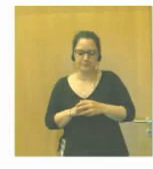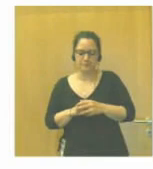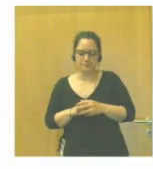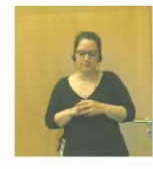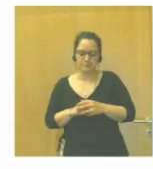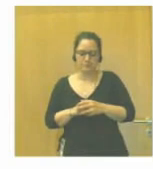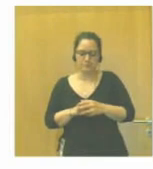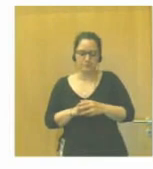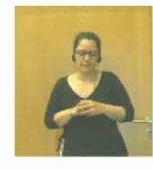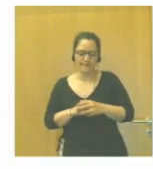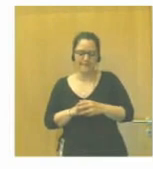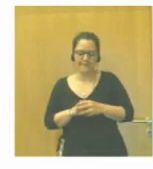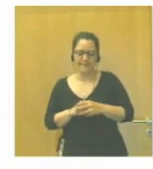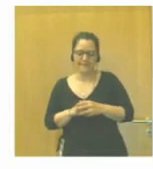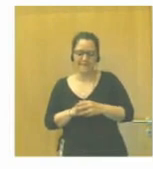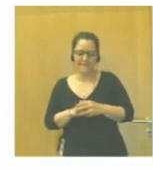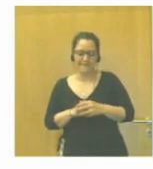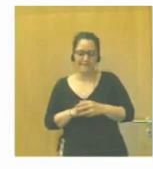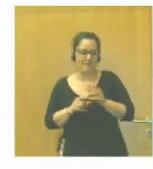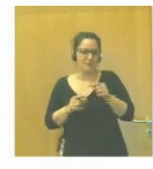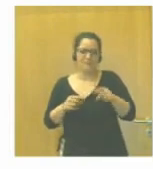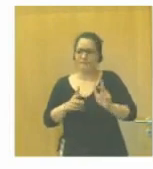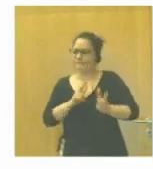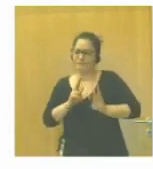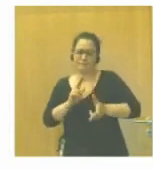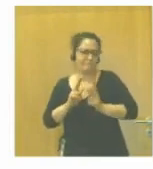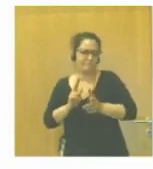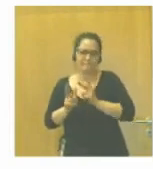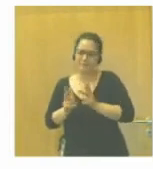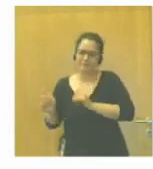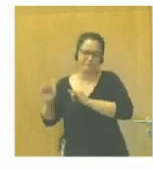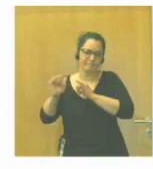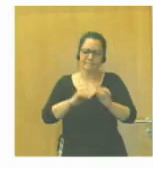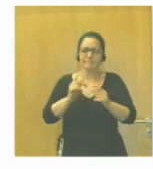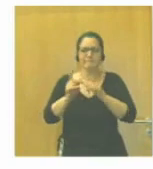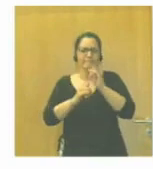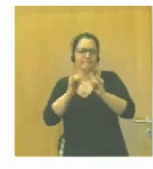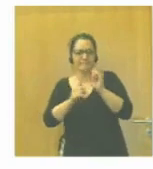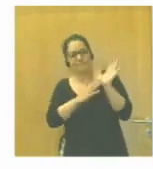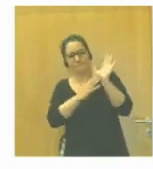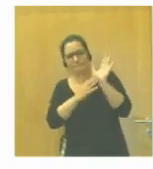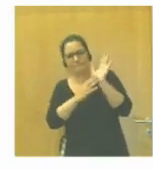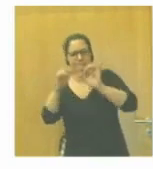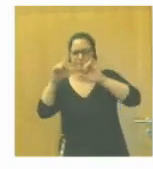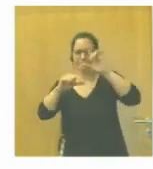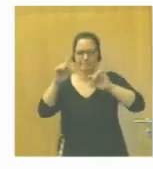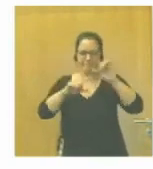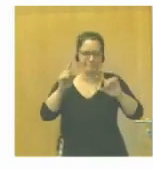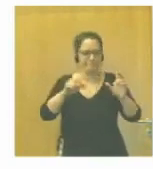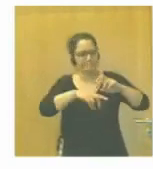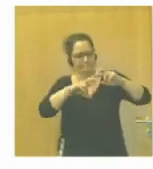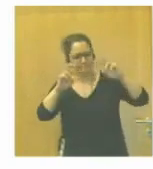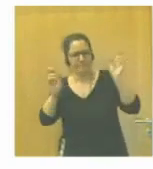We've talked a lot throughout the day about data and measurement and quality improvement. So this is a really critical part of